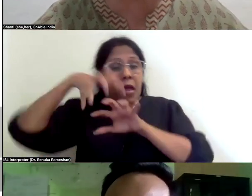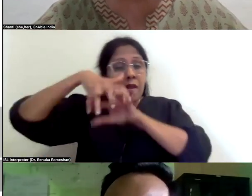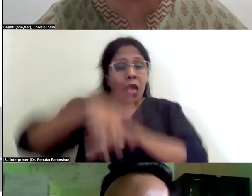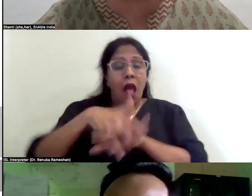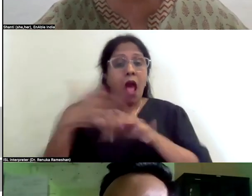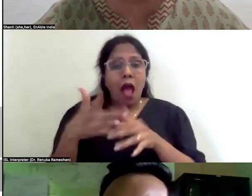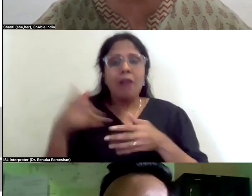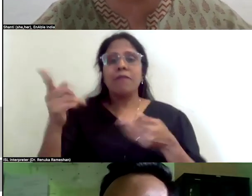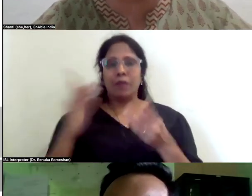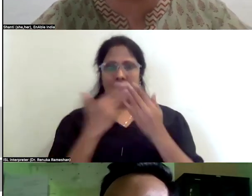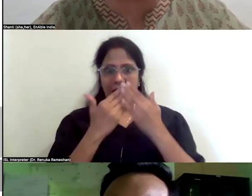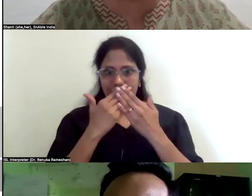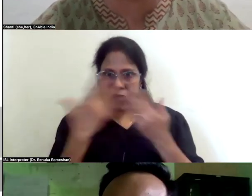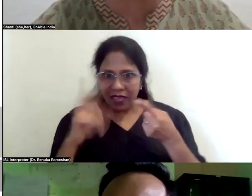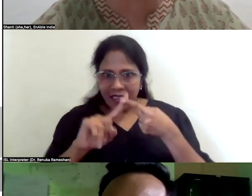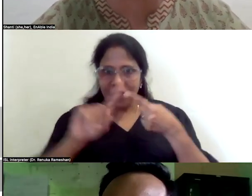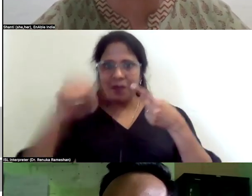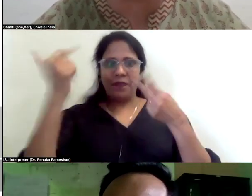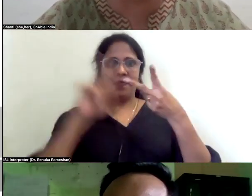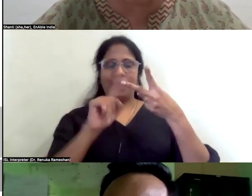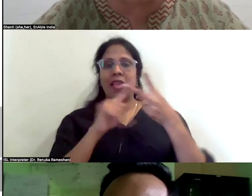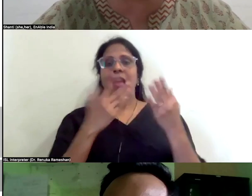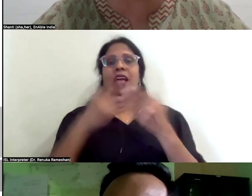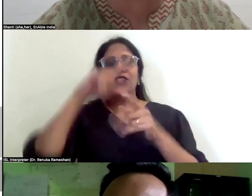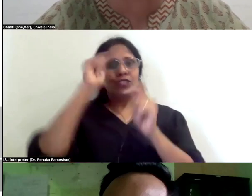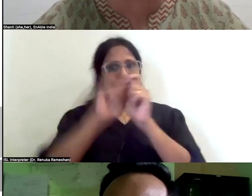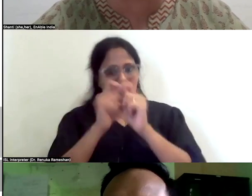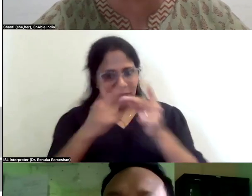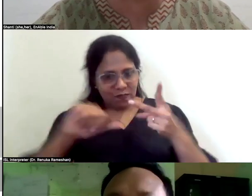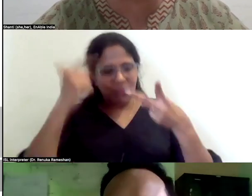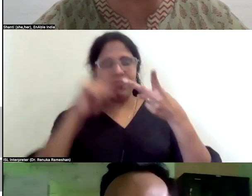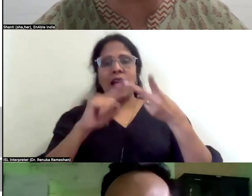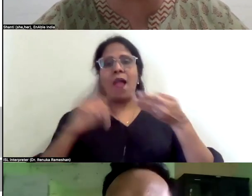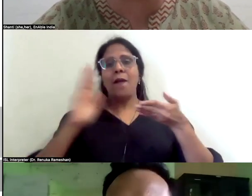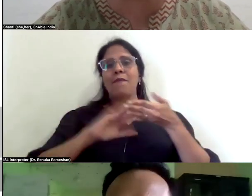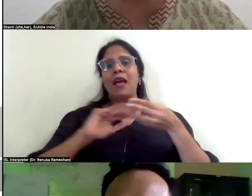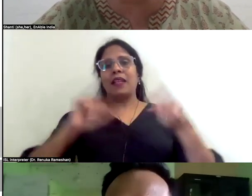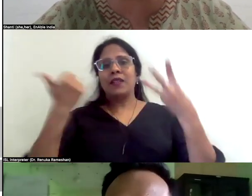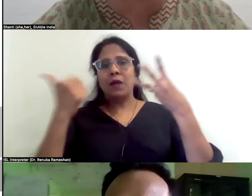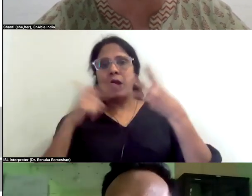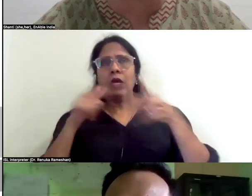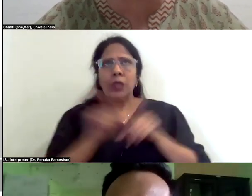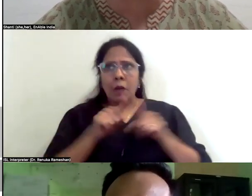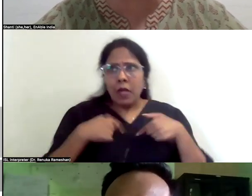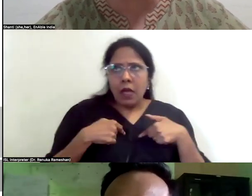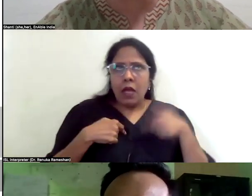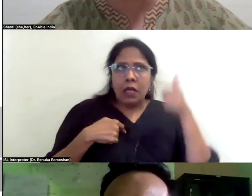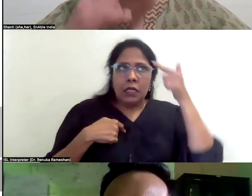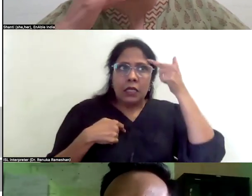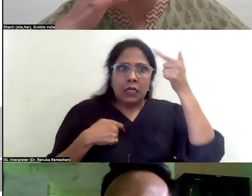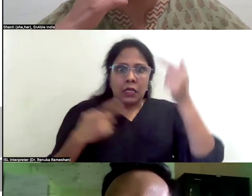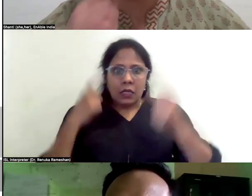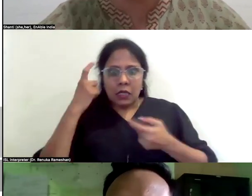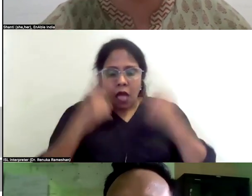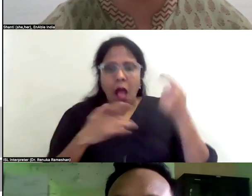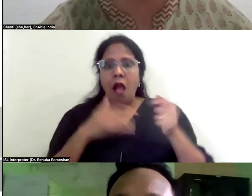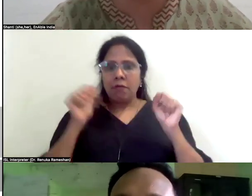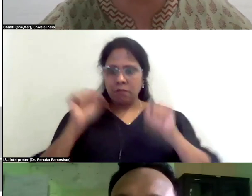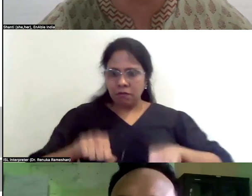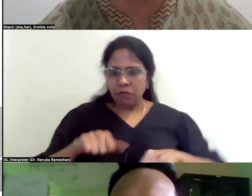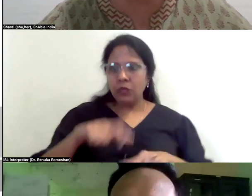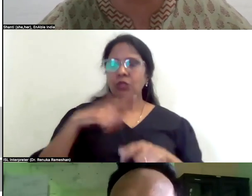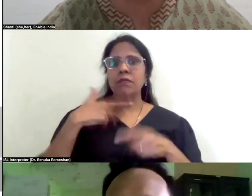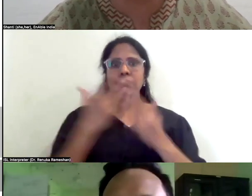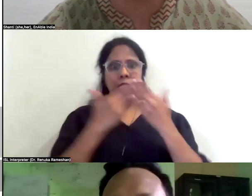you to realize that I don't need to be dependent. I am going to have a life. Did it help to remove that mental model? Yeah,